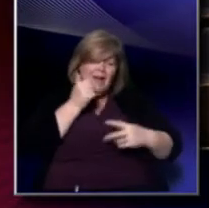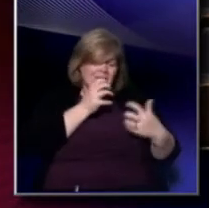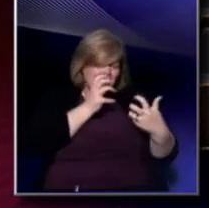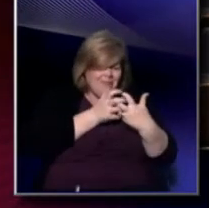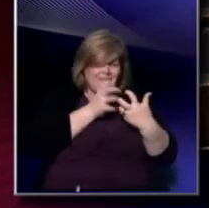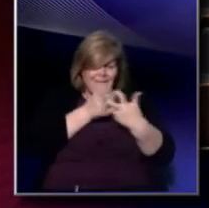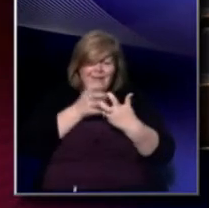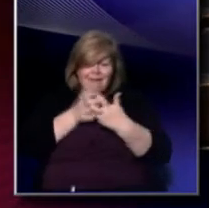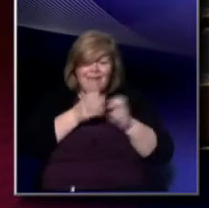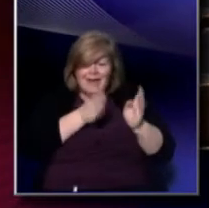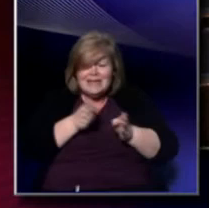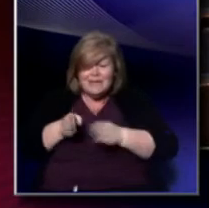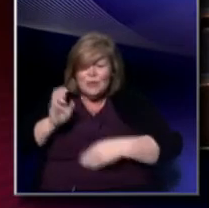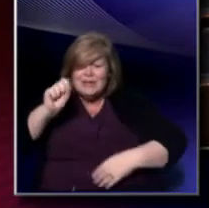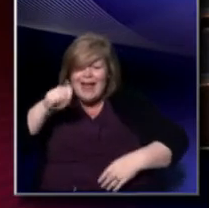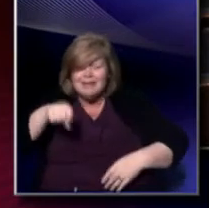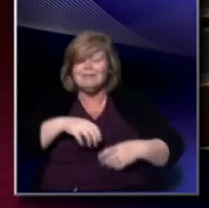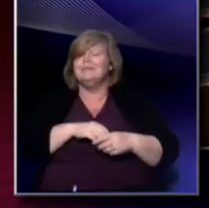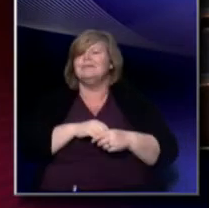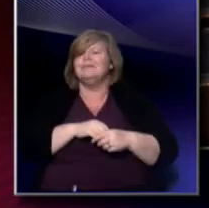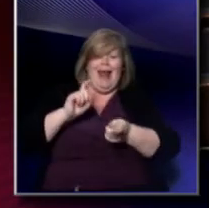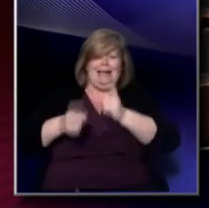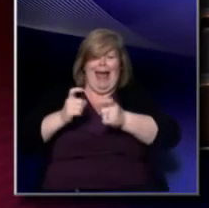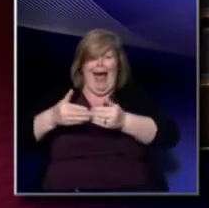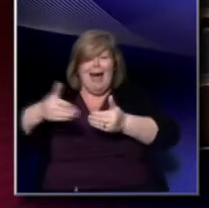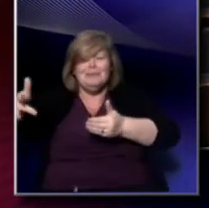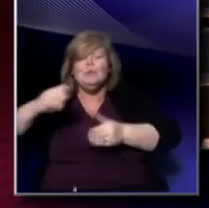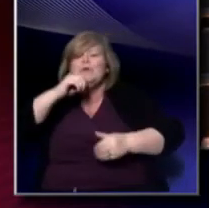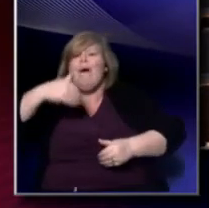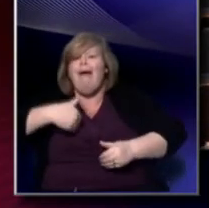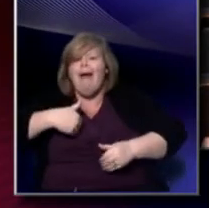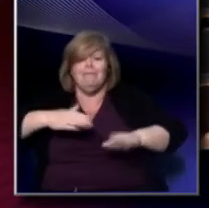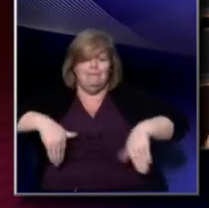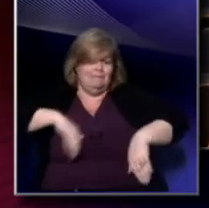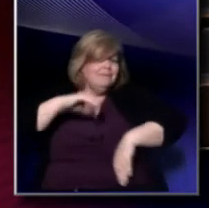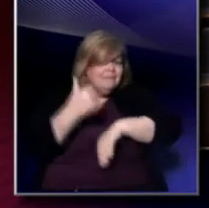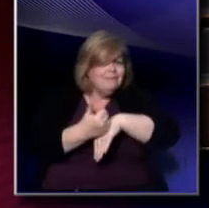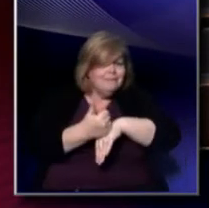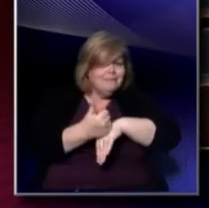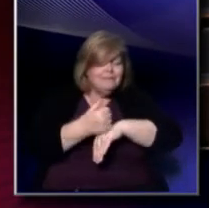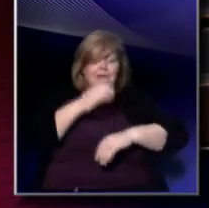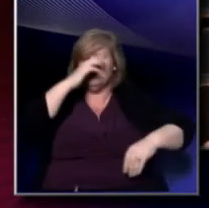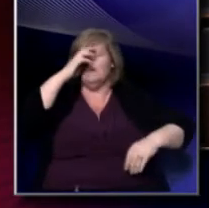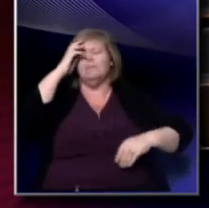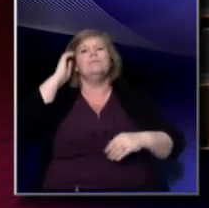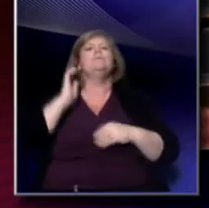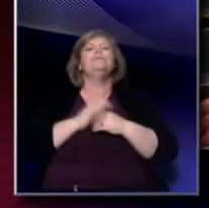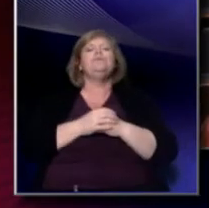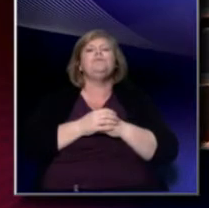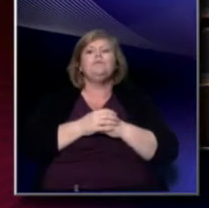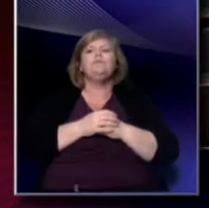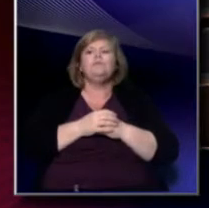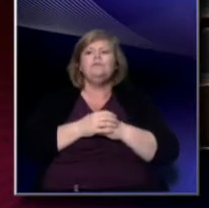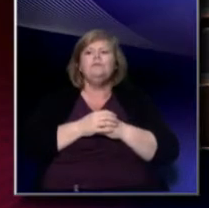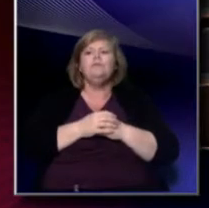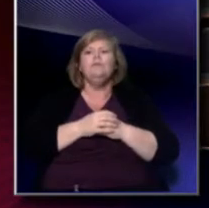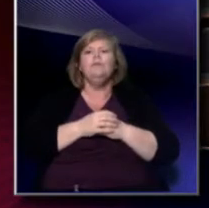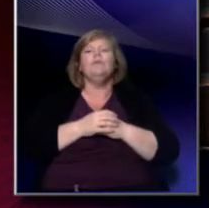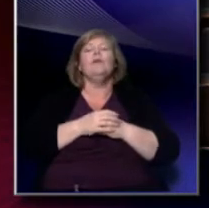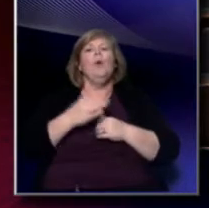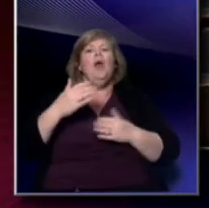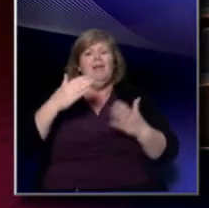right now, it's difficult for the principal. At the end, we have kind of the due dates that